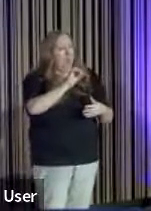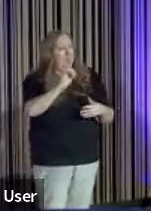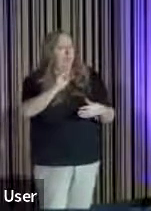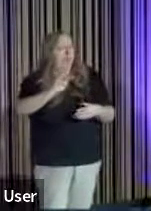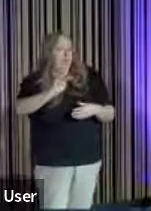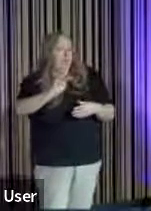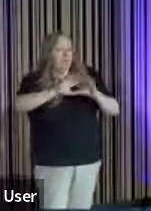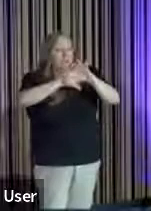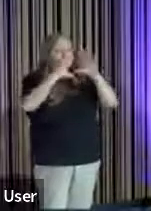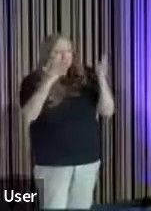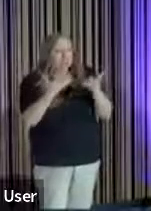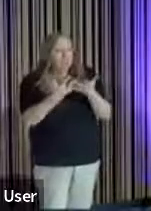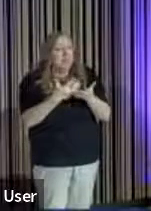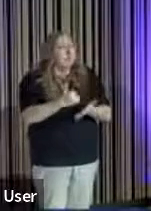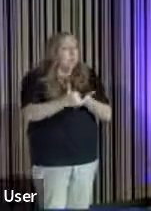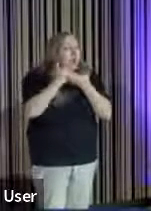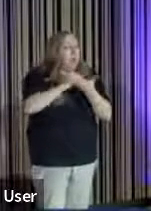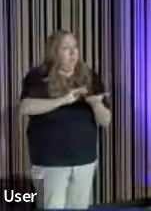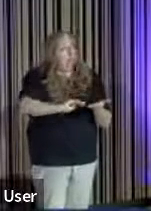in a way that helps